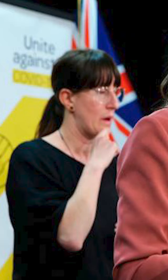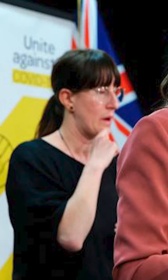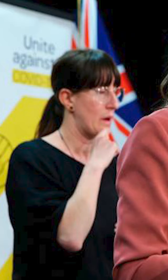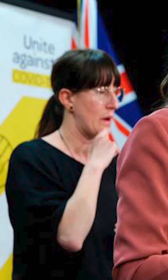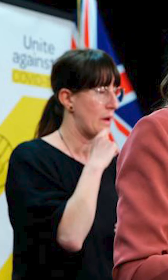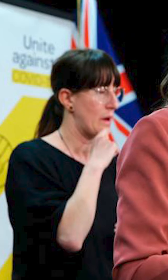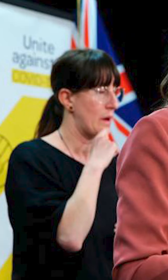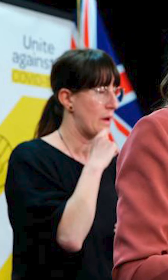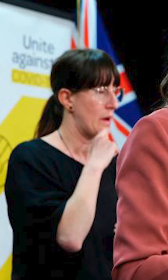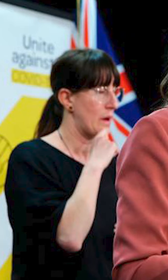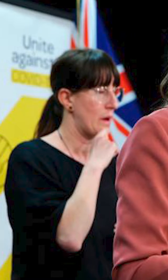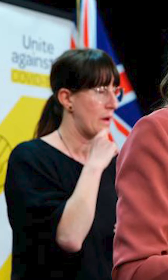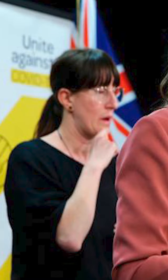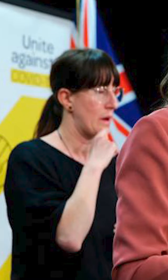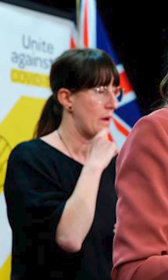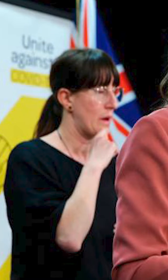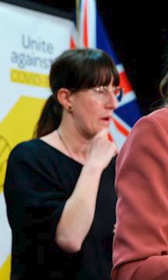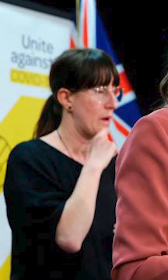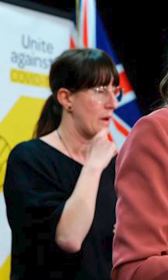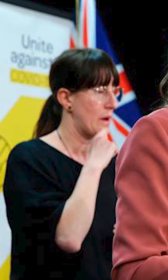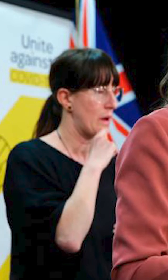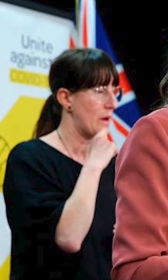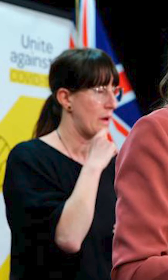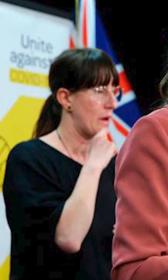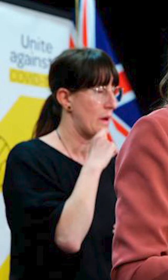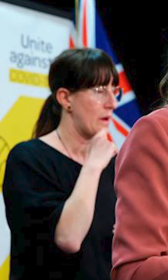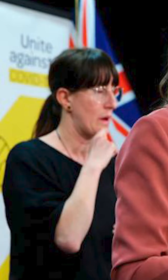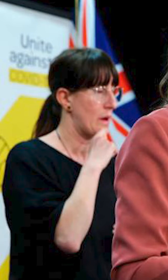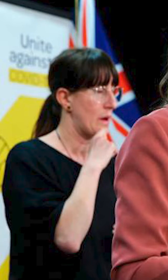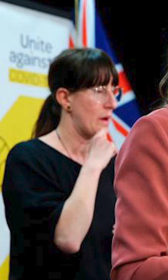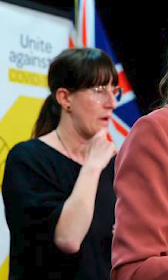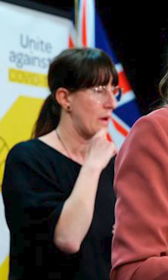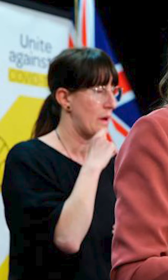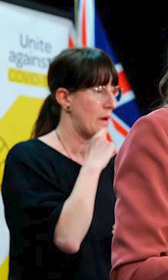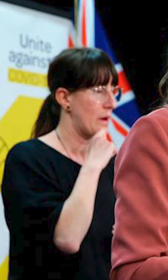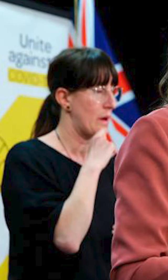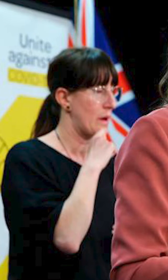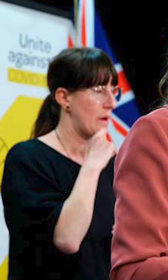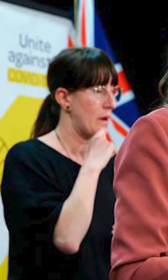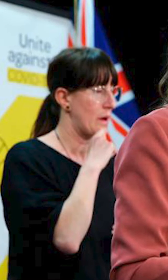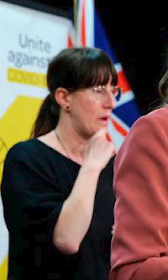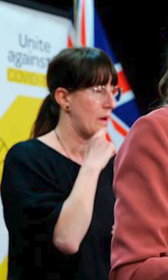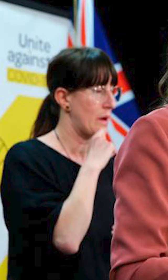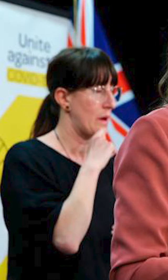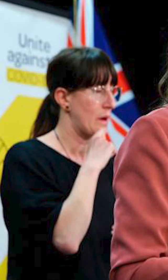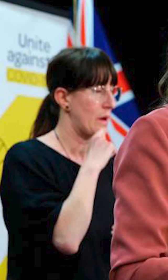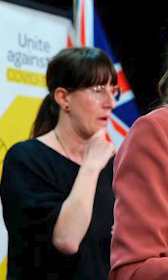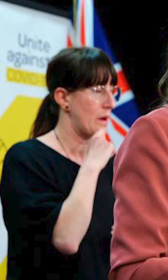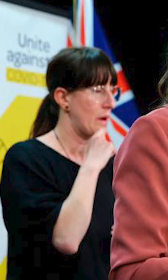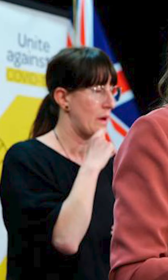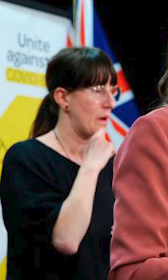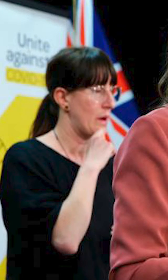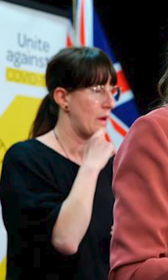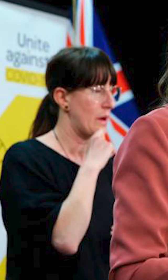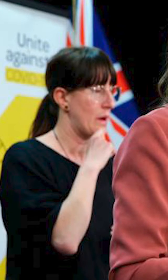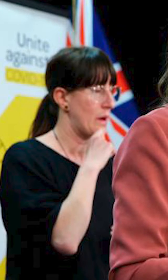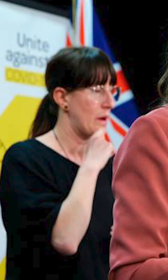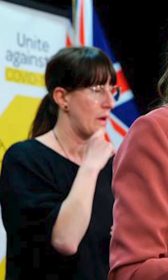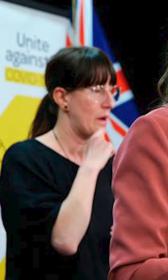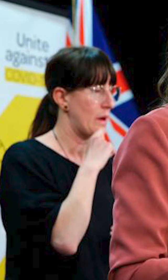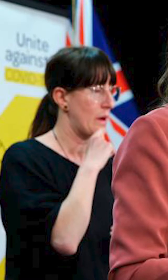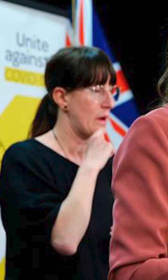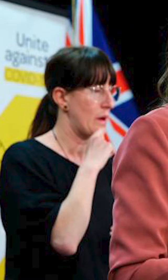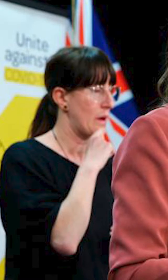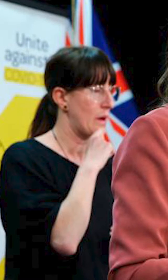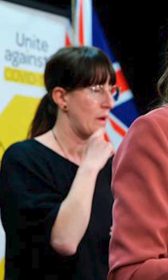underway. An unvaccinated 58-year-old man in the country's largest city, Auckland, tested positive for the